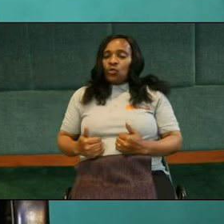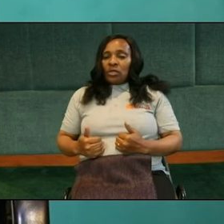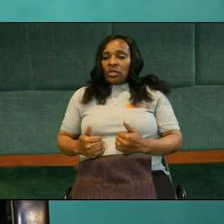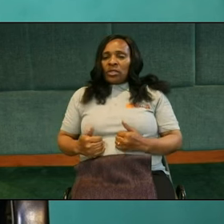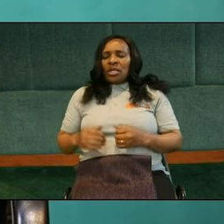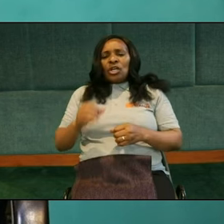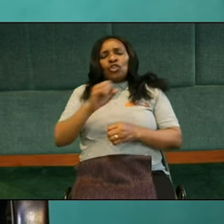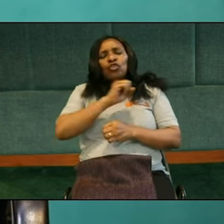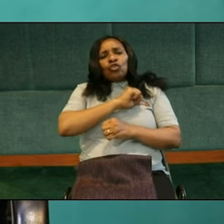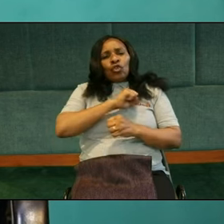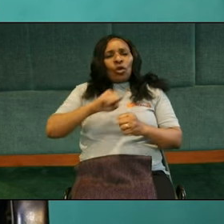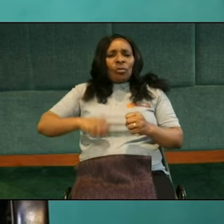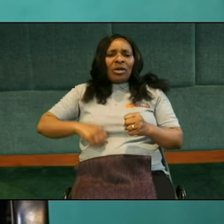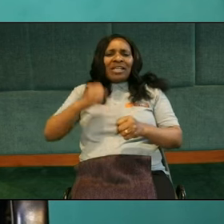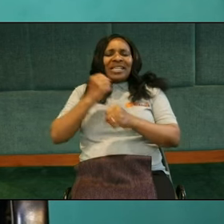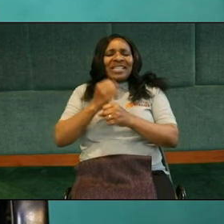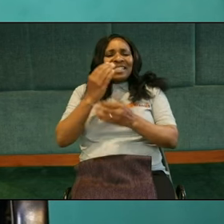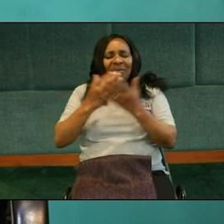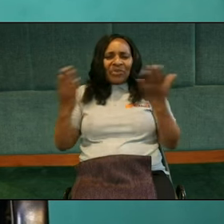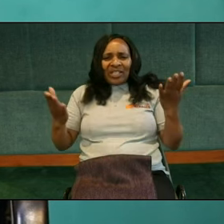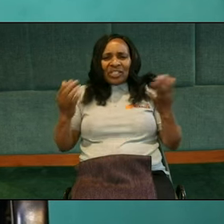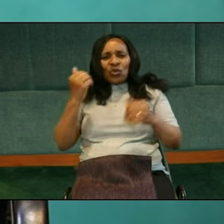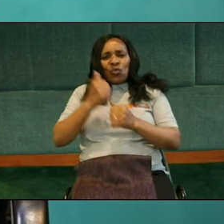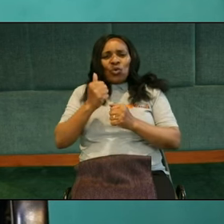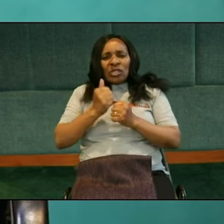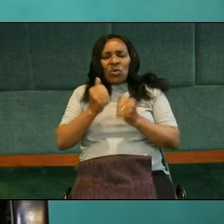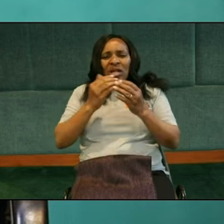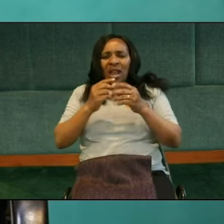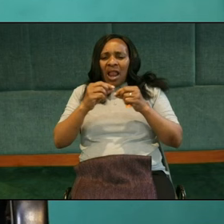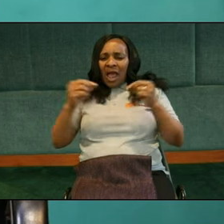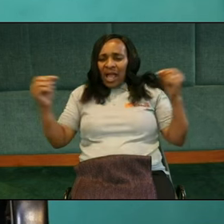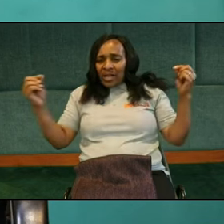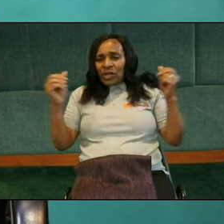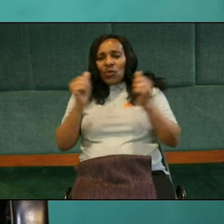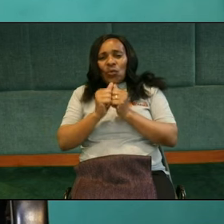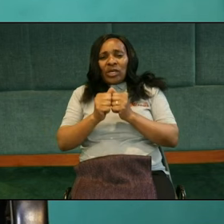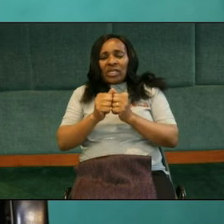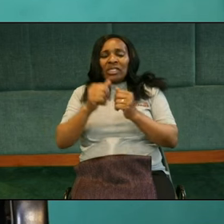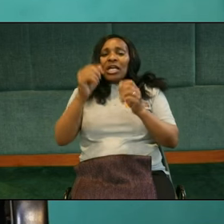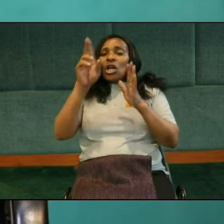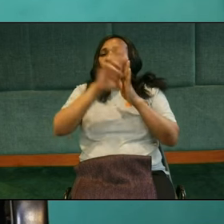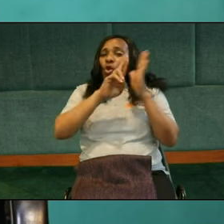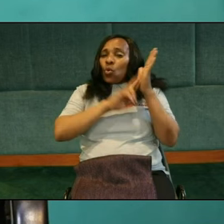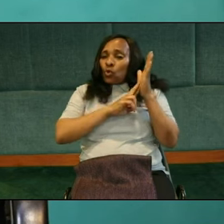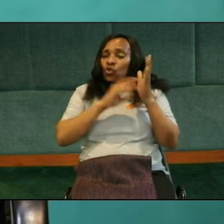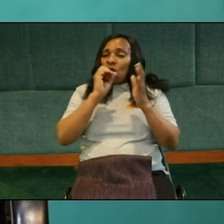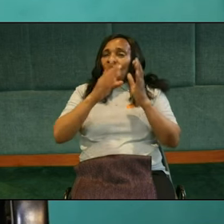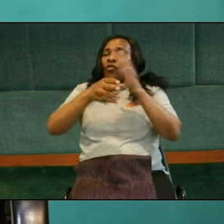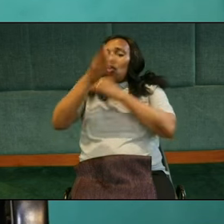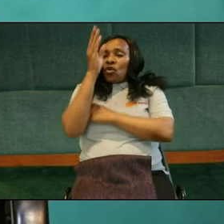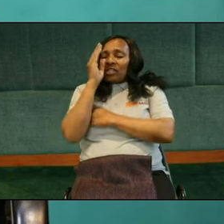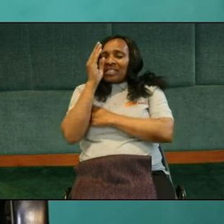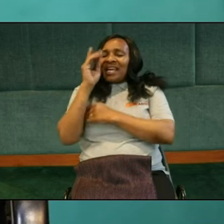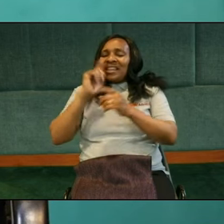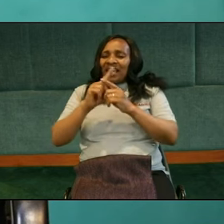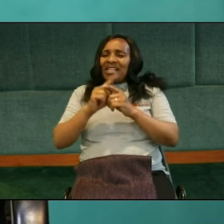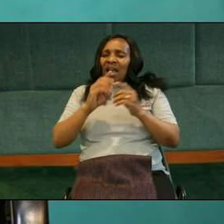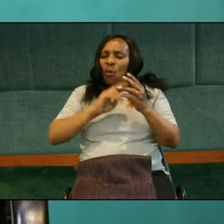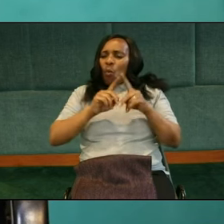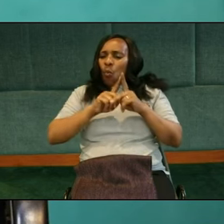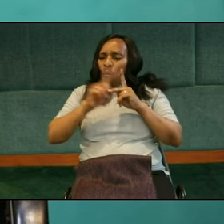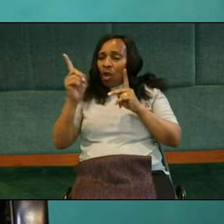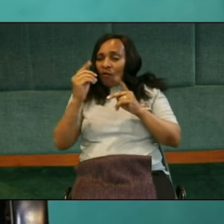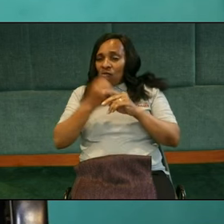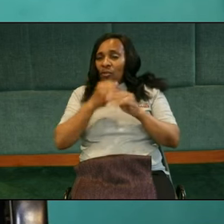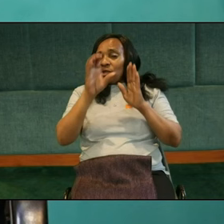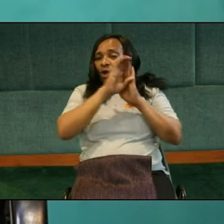Solomon did some things that were not in line with the statutes of God, and he strayed away from the commandments of God. And